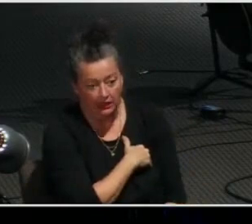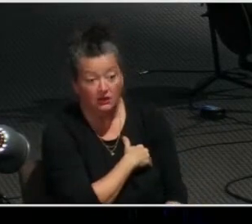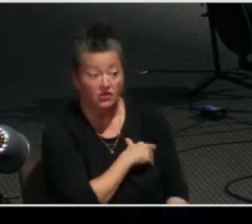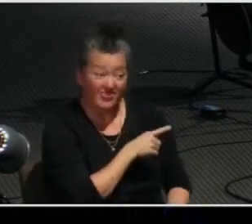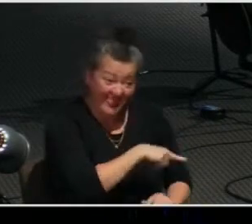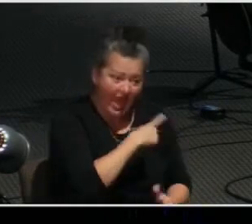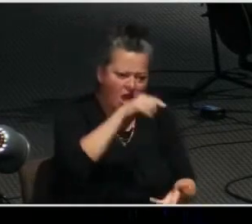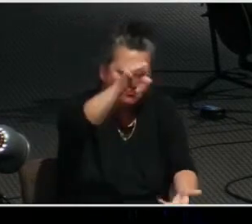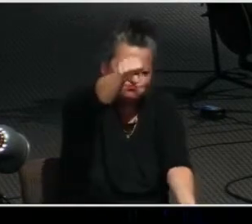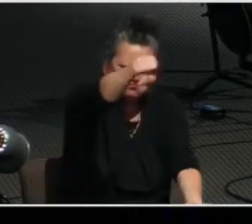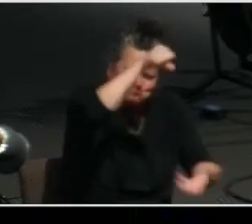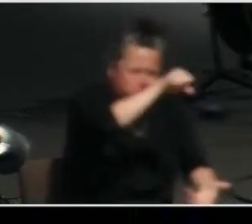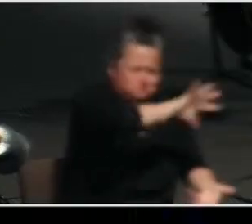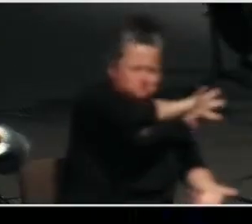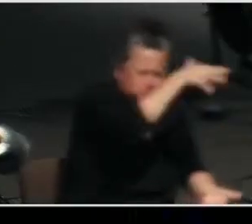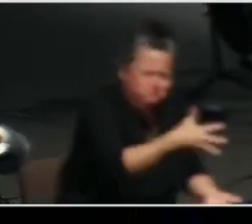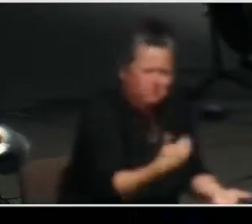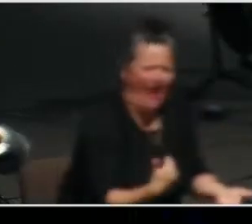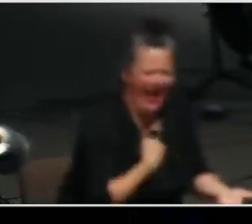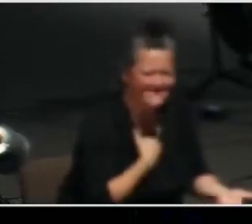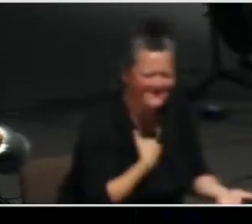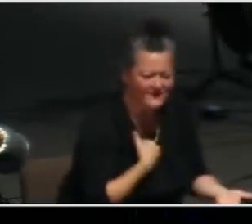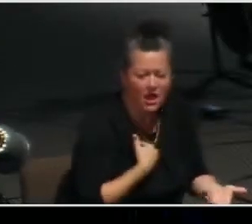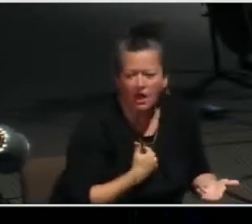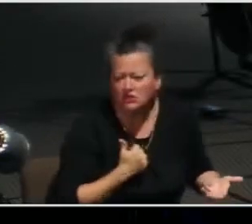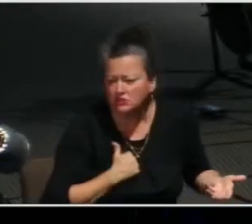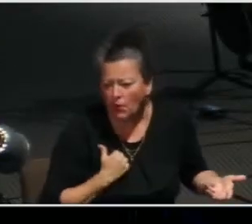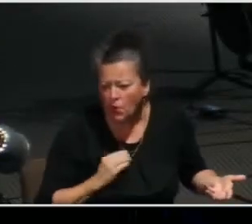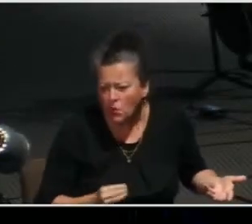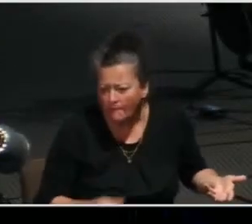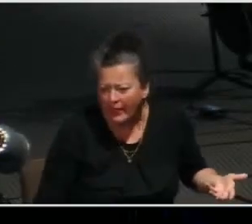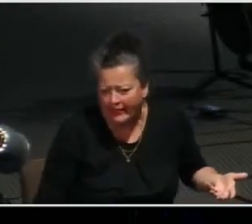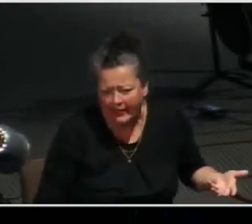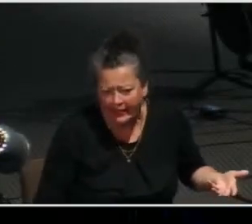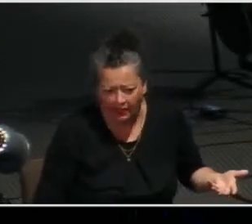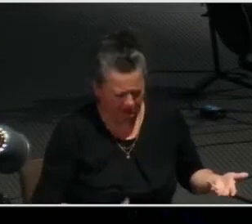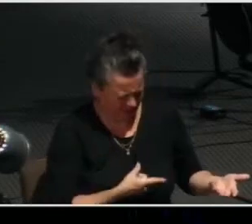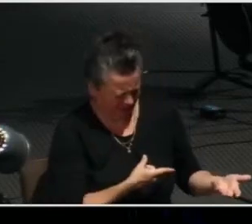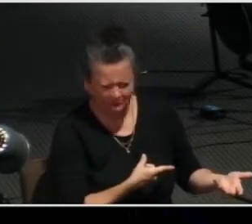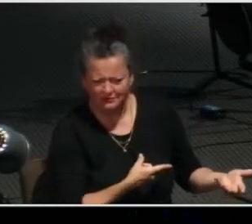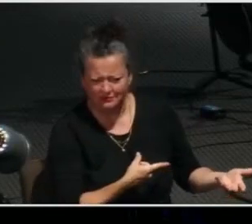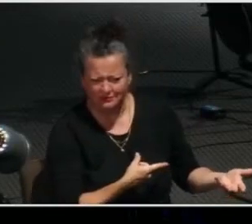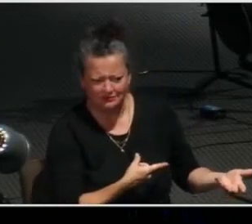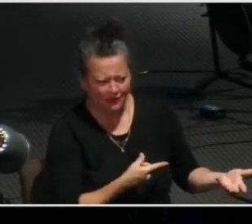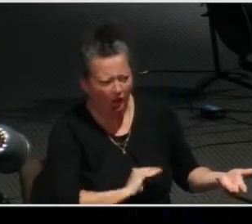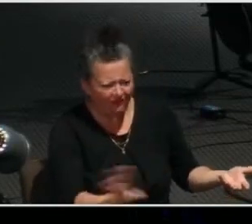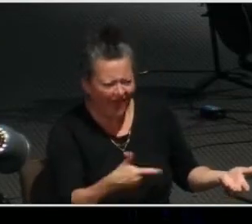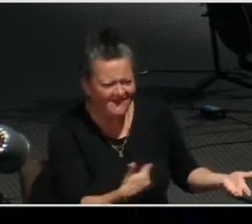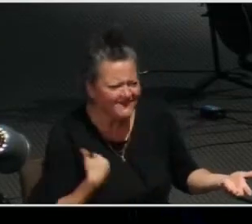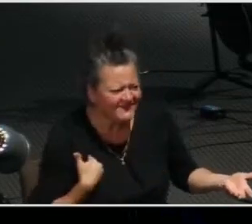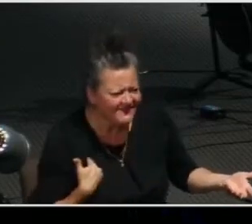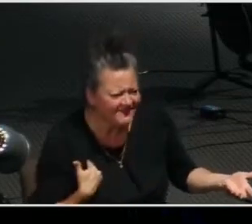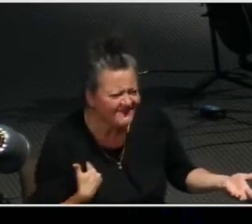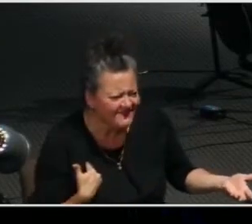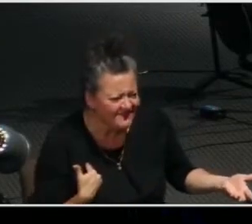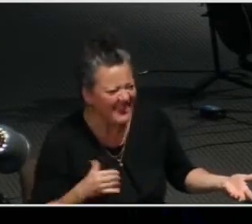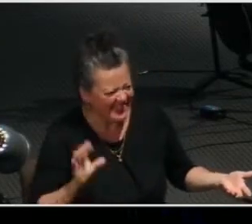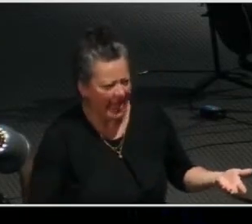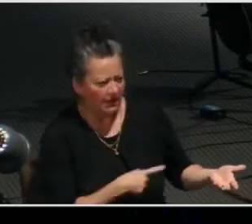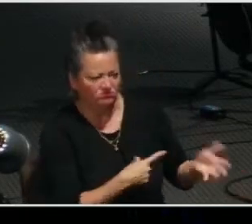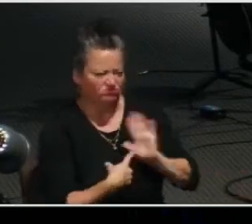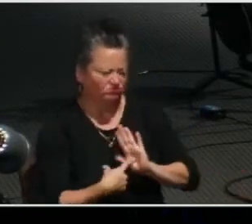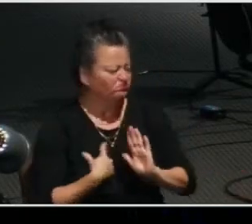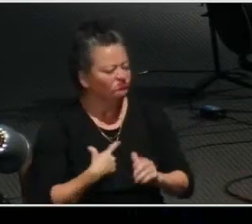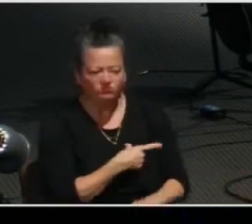person hearing it would say, "That's completely unjust." But then in the second half of verse 4, it